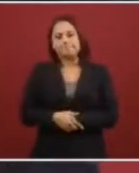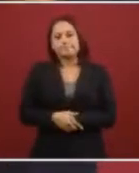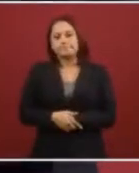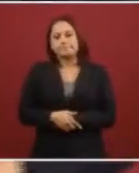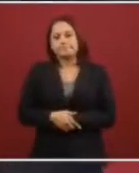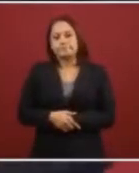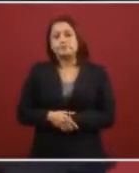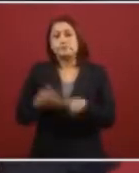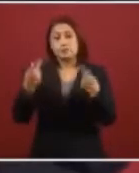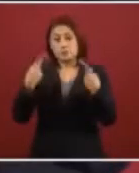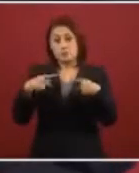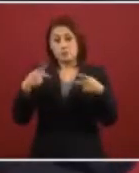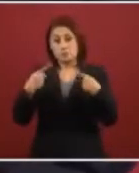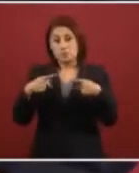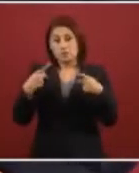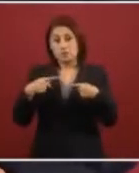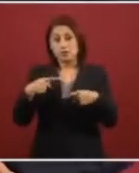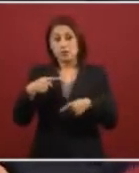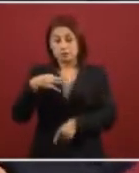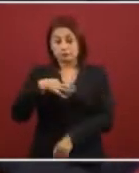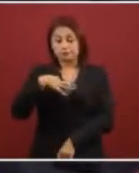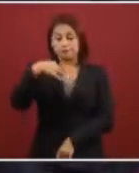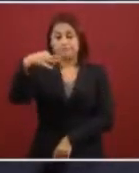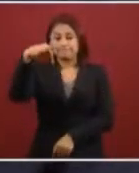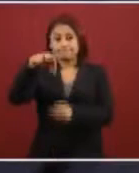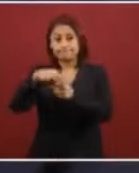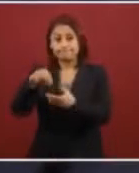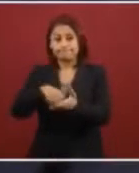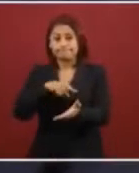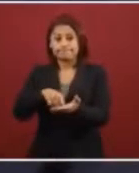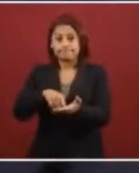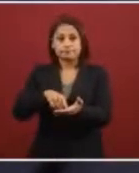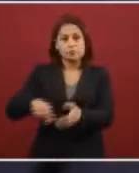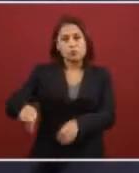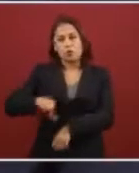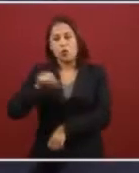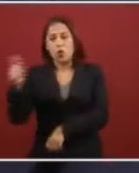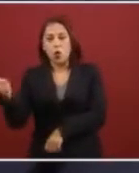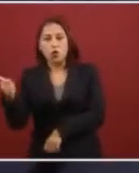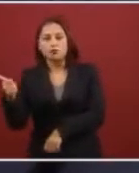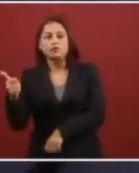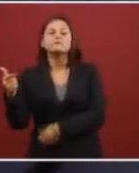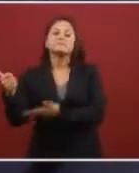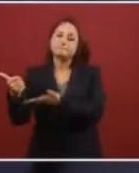actually there's more supporting us nosotros. Than those that voted for us.